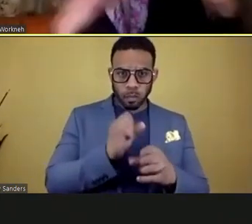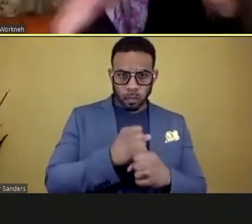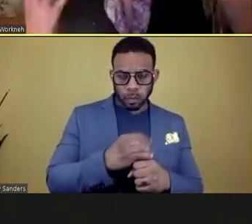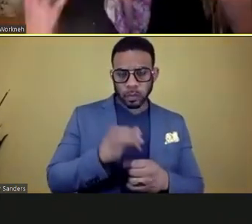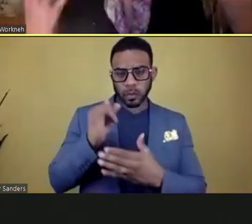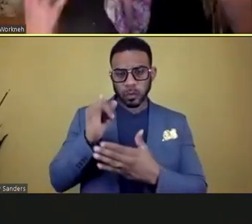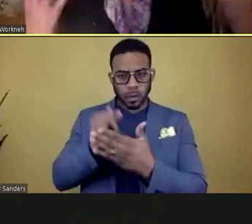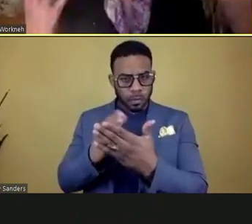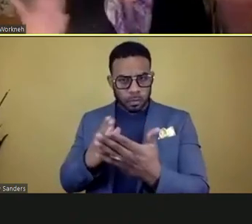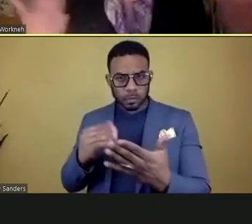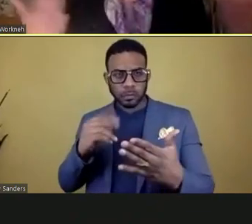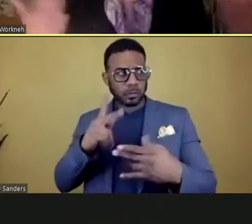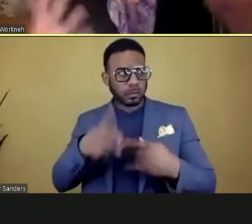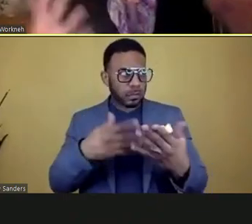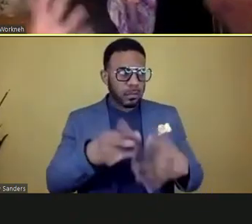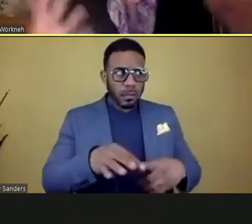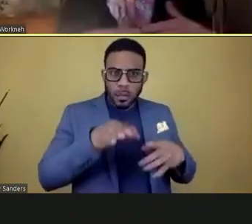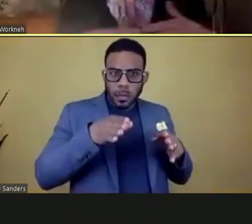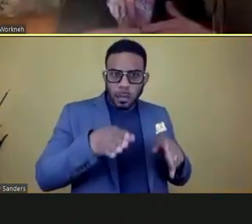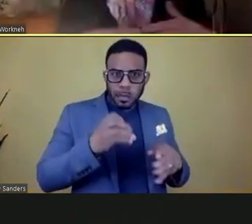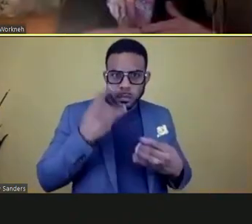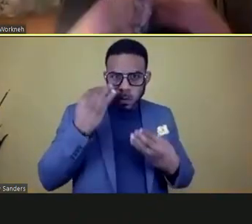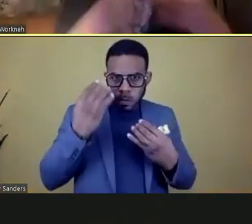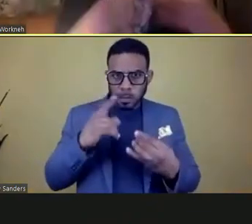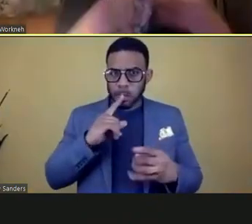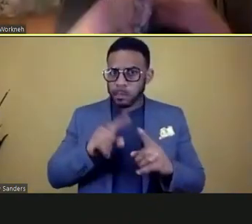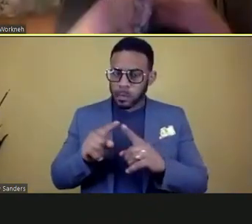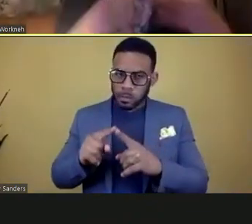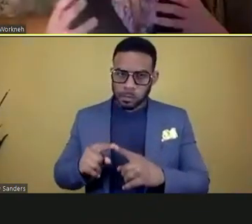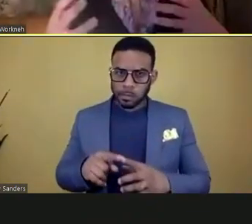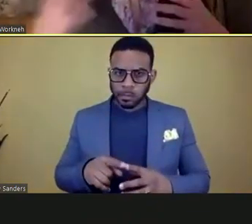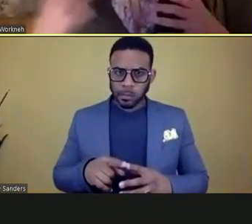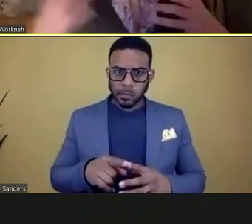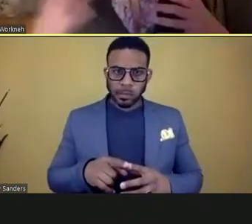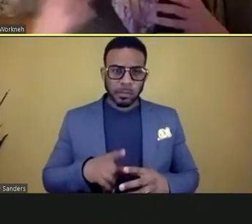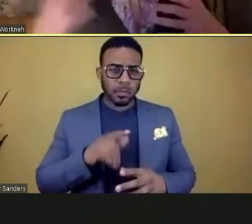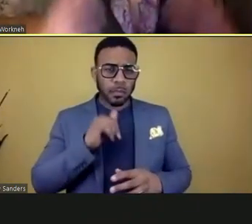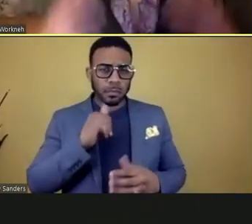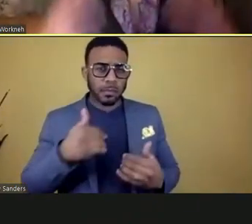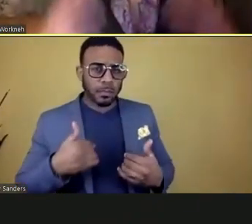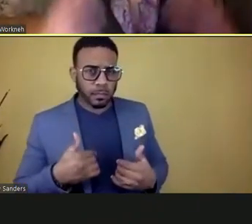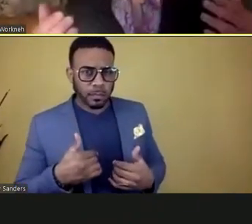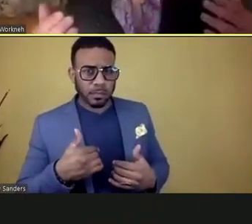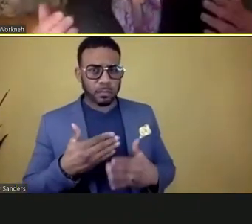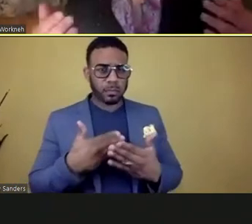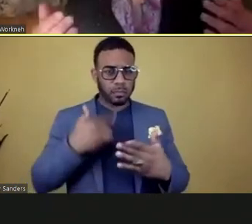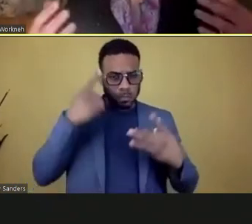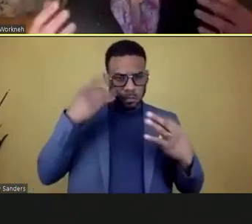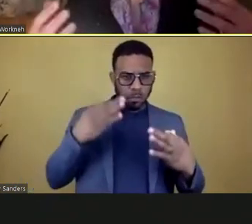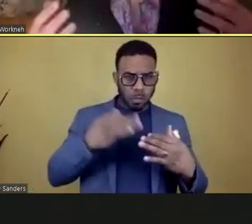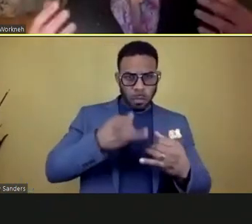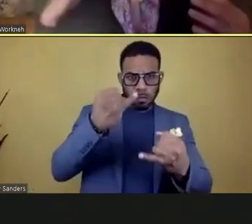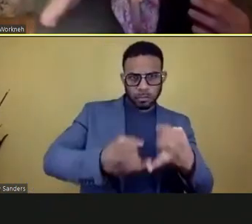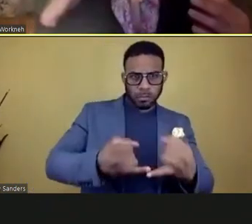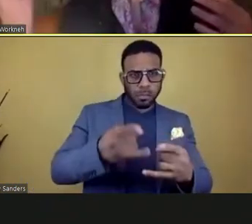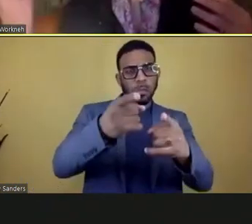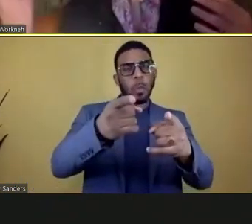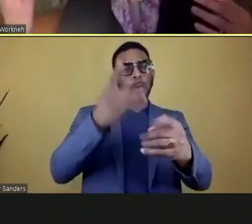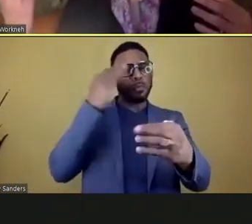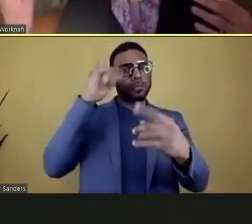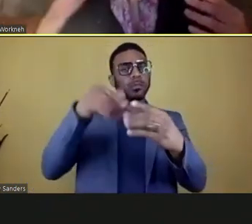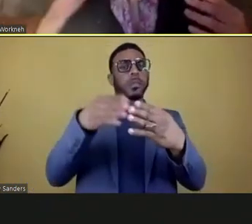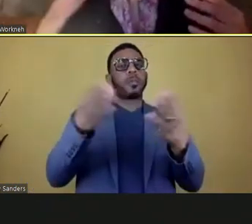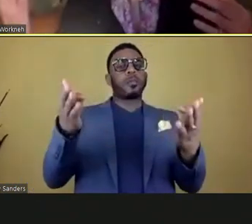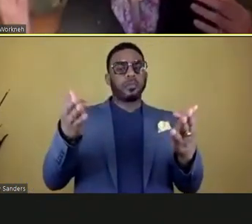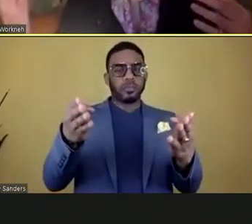artists and this kind of particular way of thinking is also not having predetermined ends, right? And thinking about how